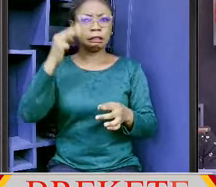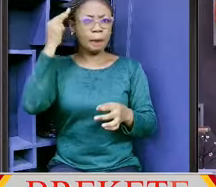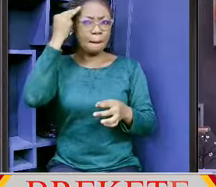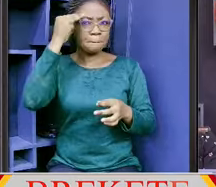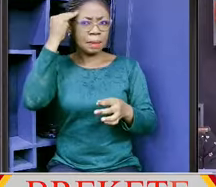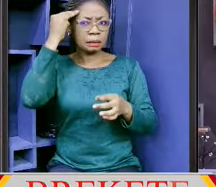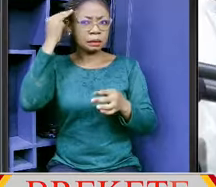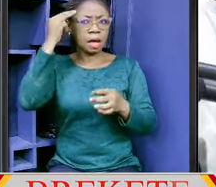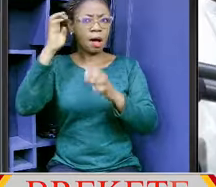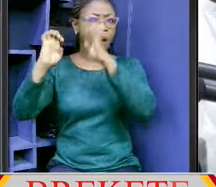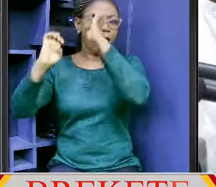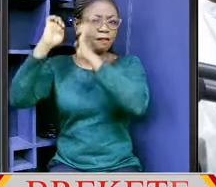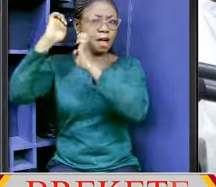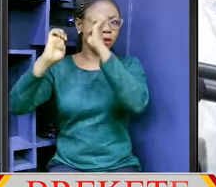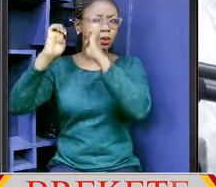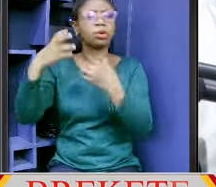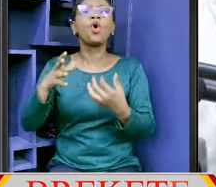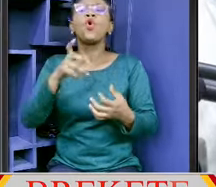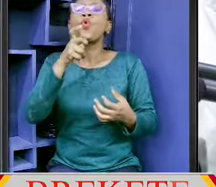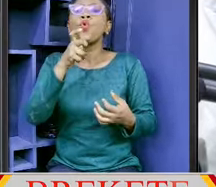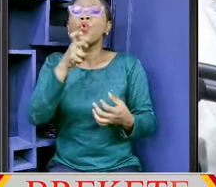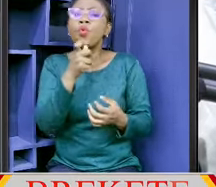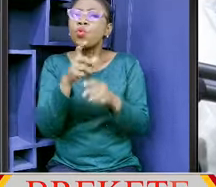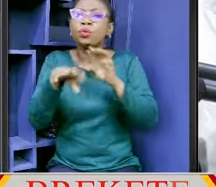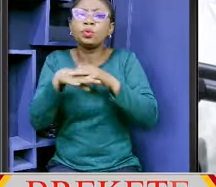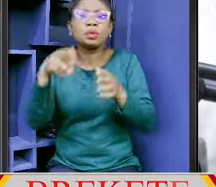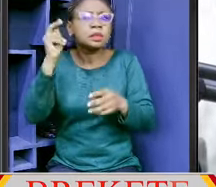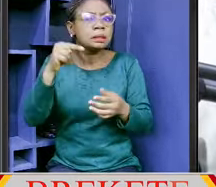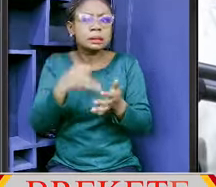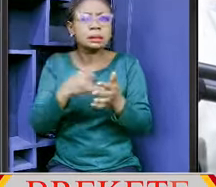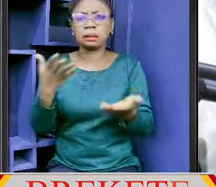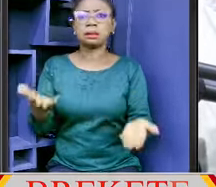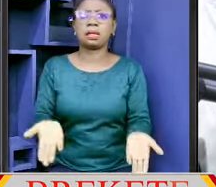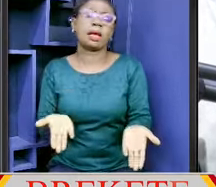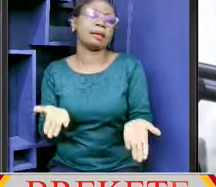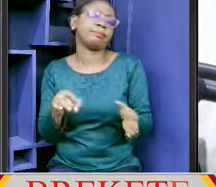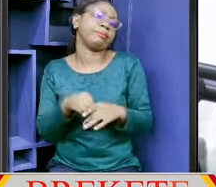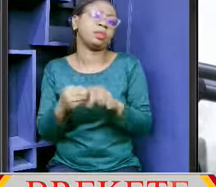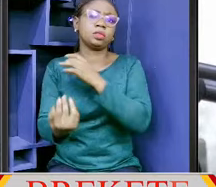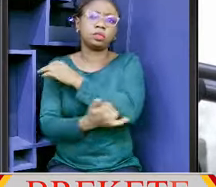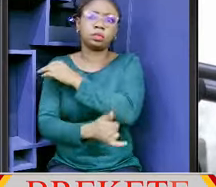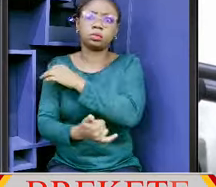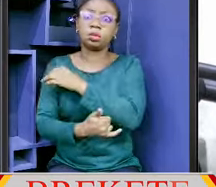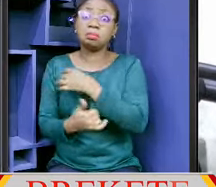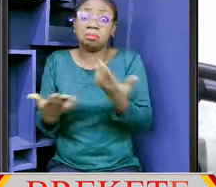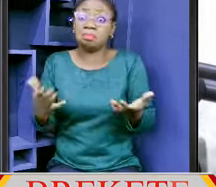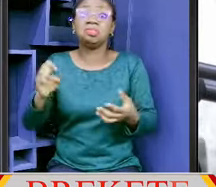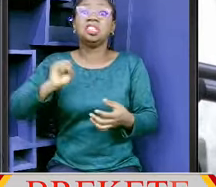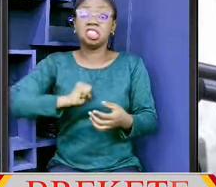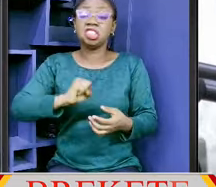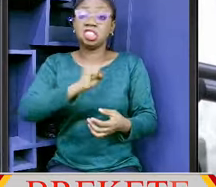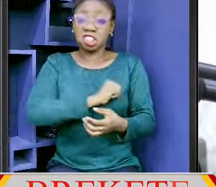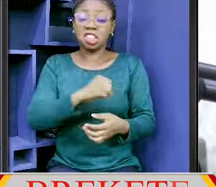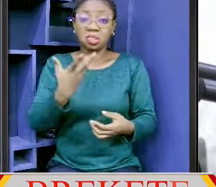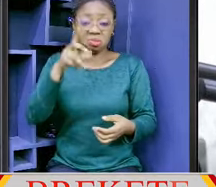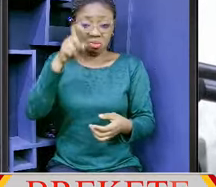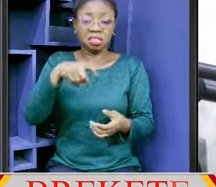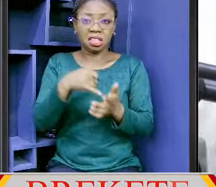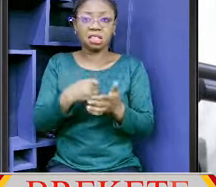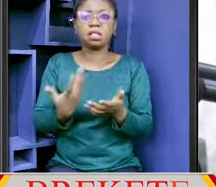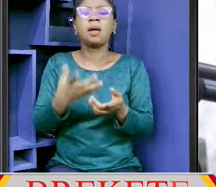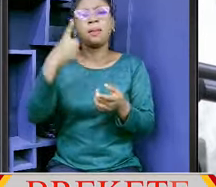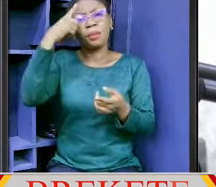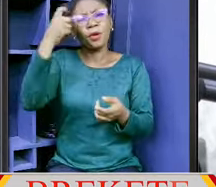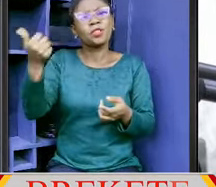Who don't even need them for this country? Even the senators and all of them. Because anybody will carry waiting in